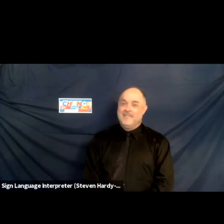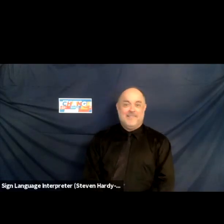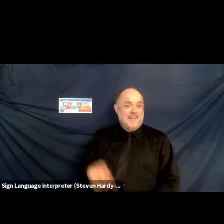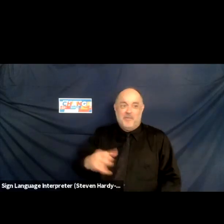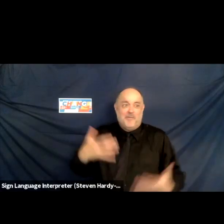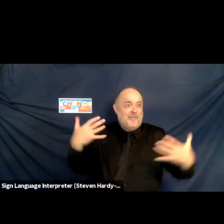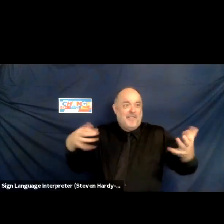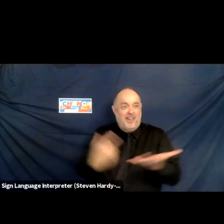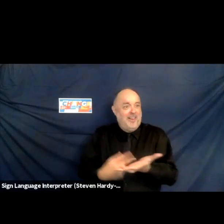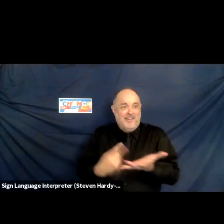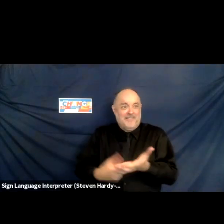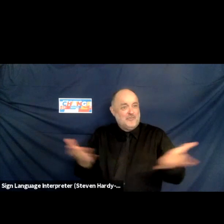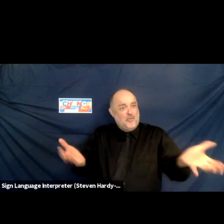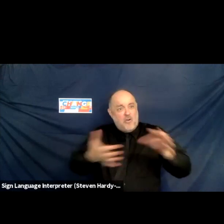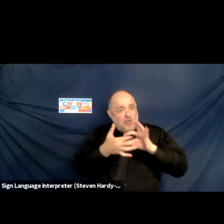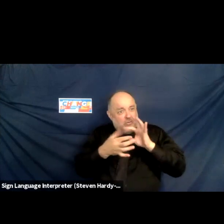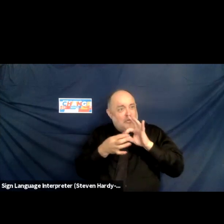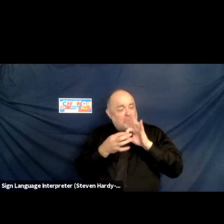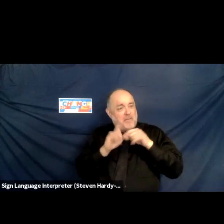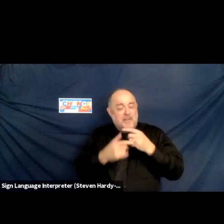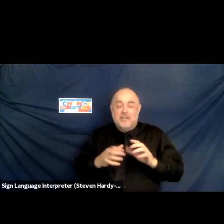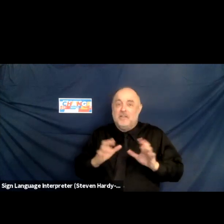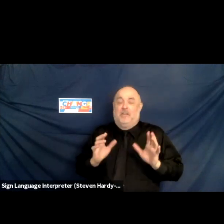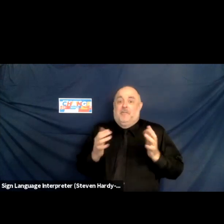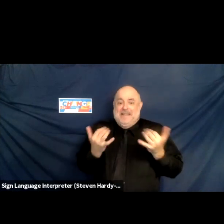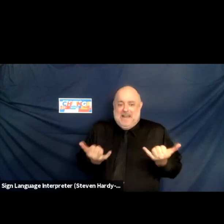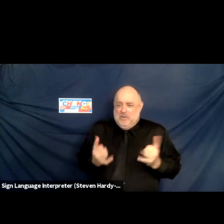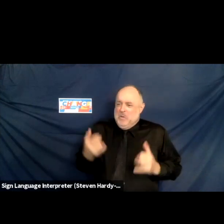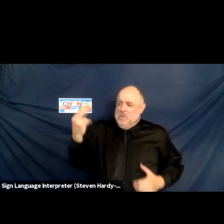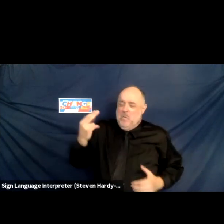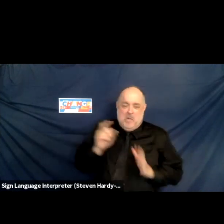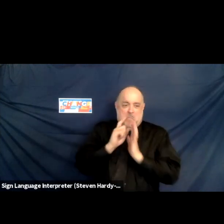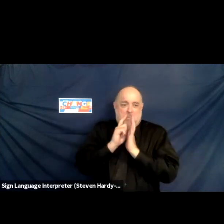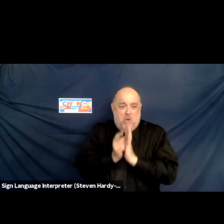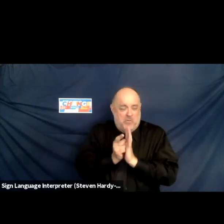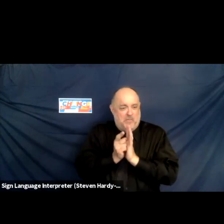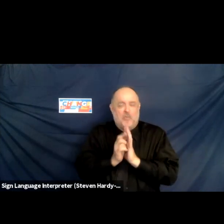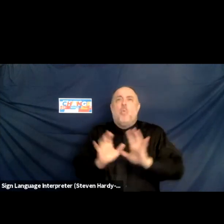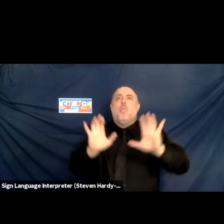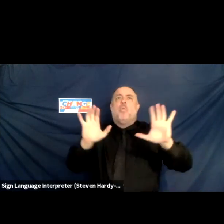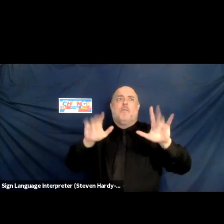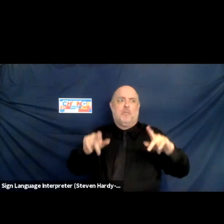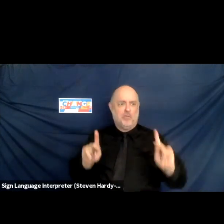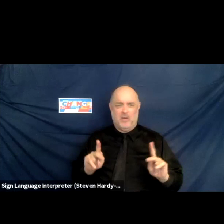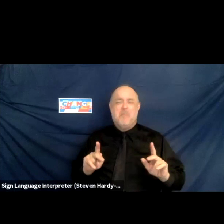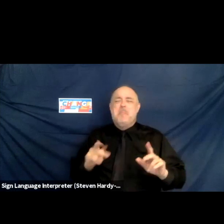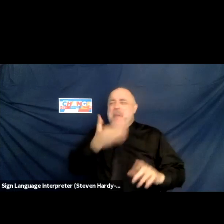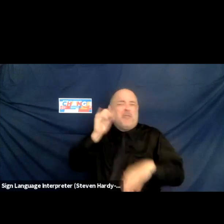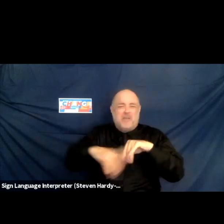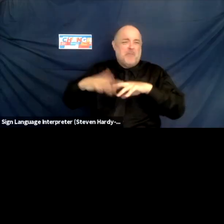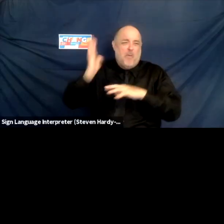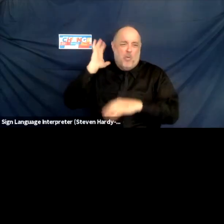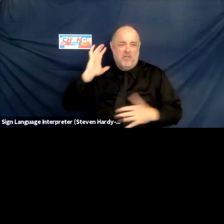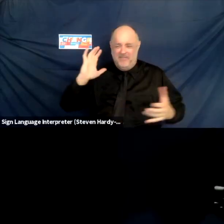historic moment that we have and that we're in this great opportunity, a greater opportunity than ever before to get the investments and policy